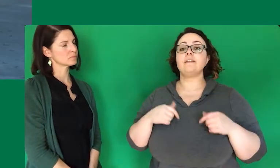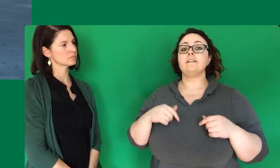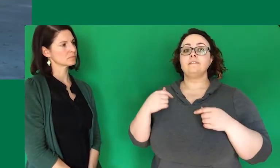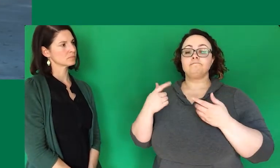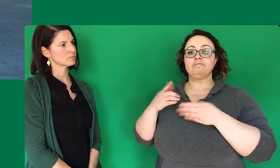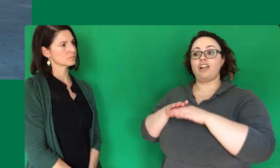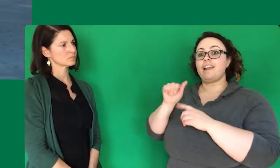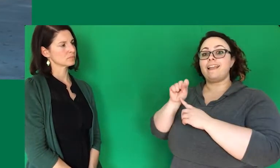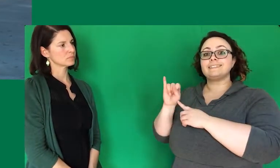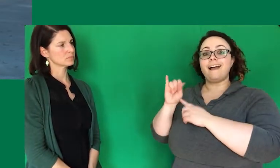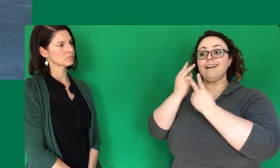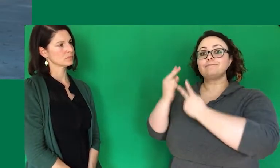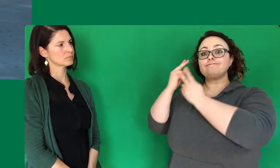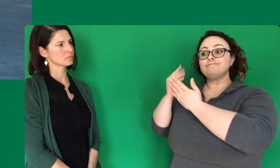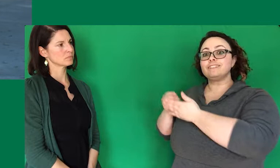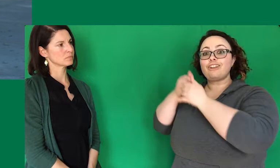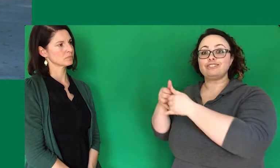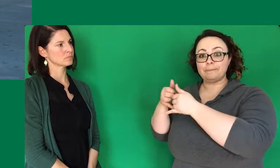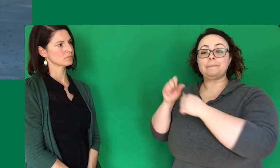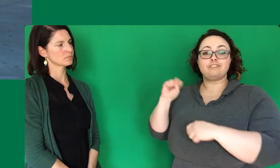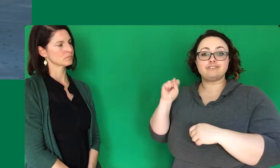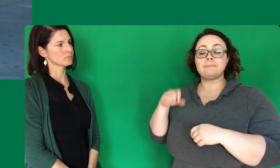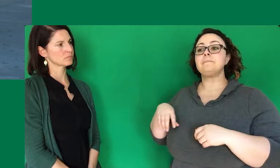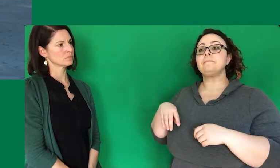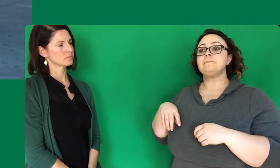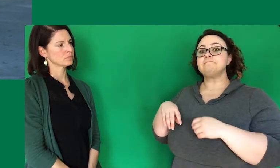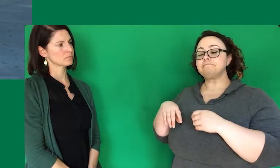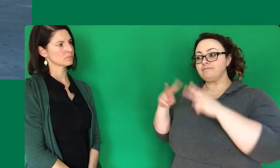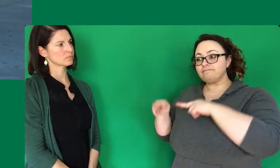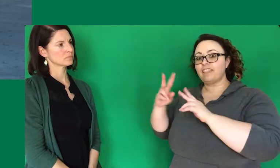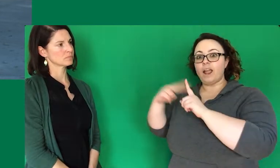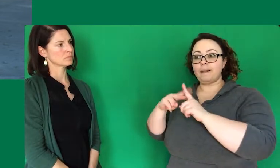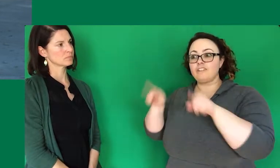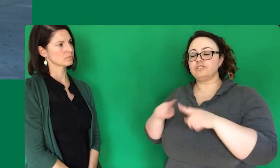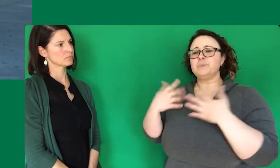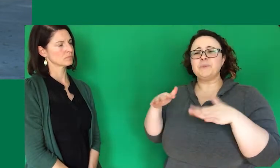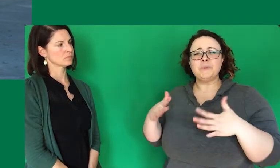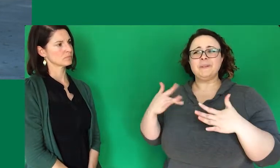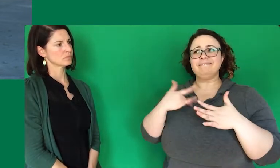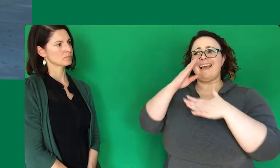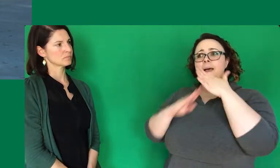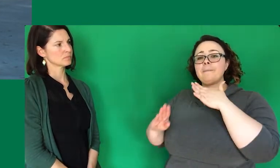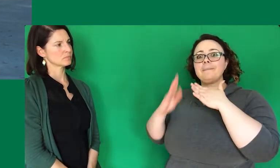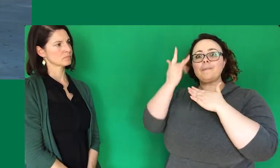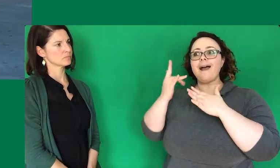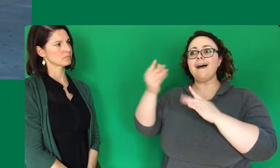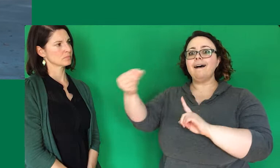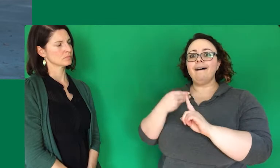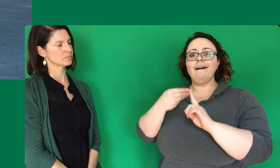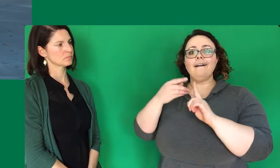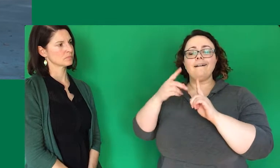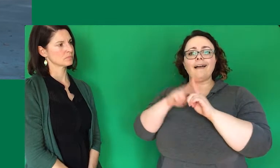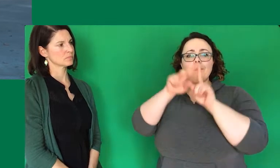an ASI board member, I have been sitting on the ASI Memorial Scholarship, and that has been very humbling because I'm reading